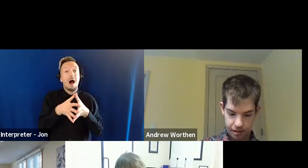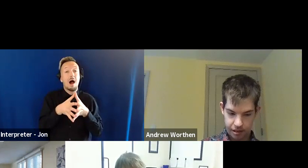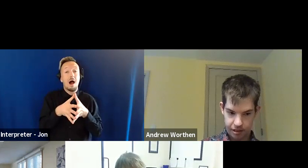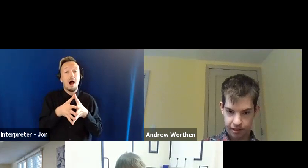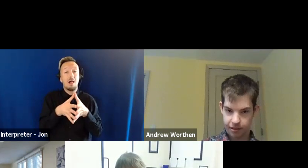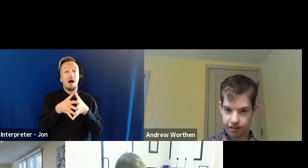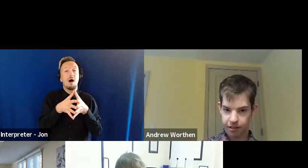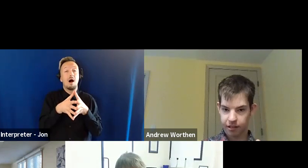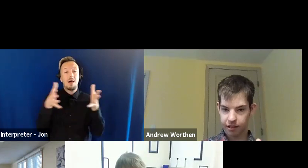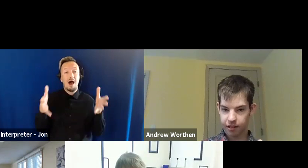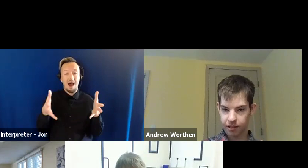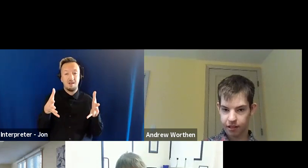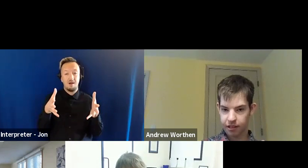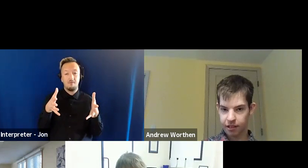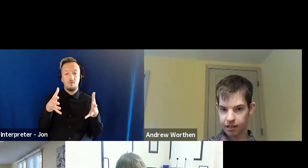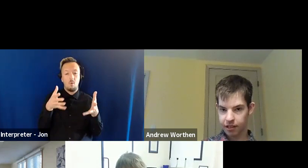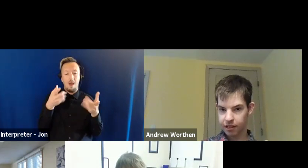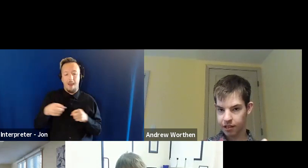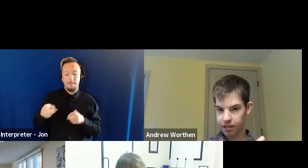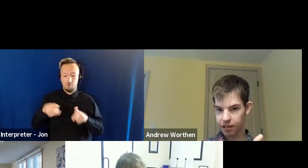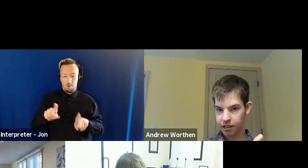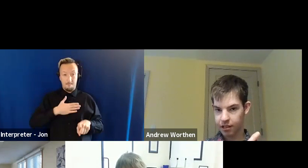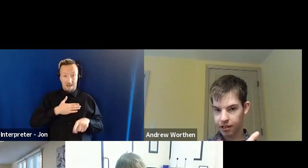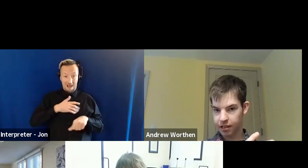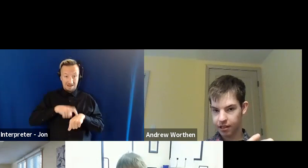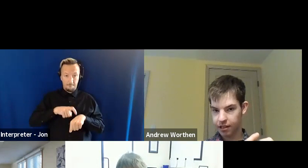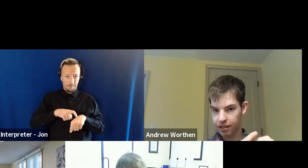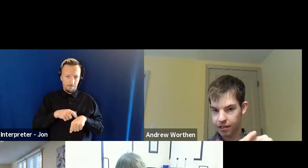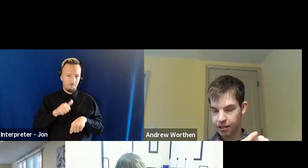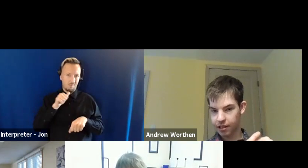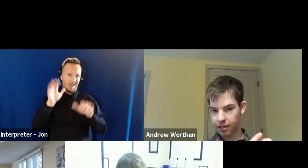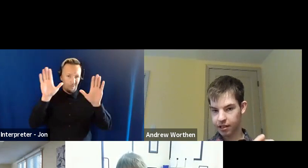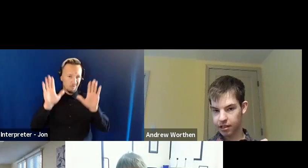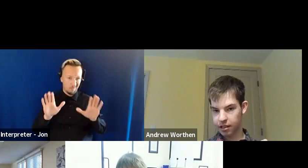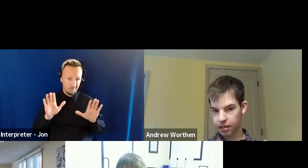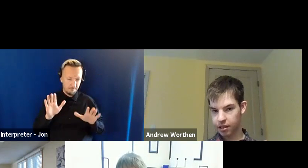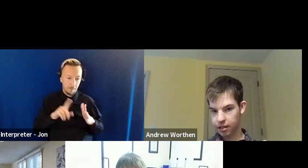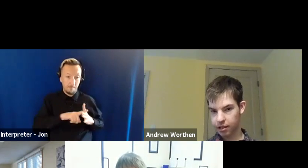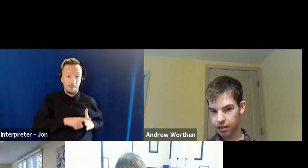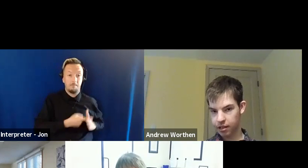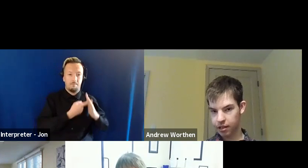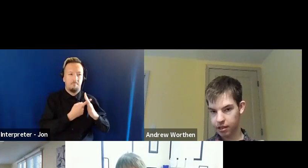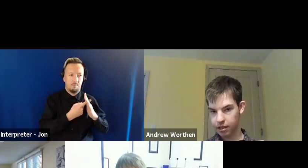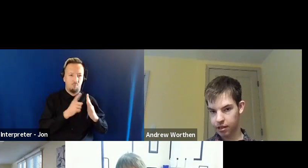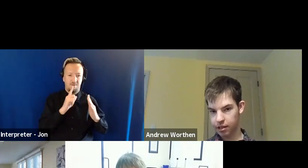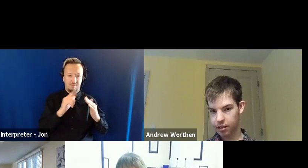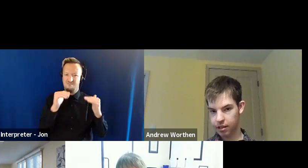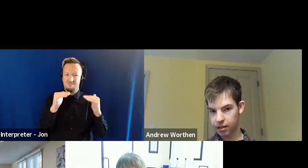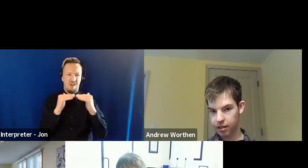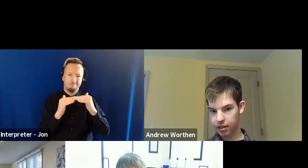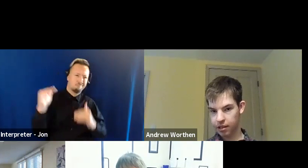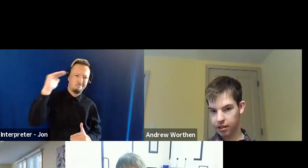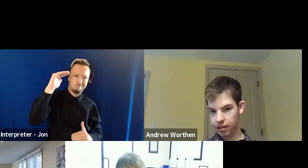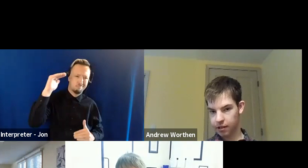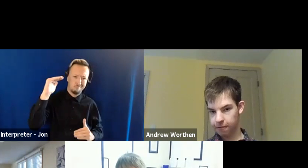we saw in my generation was not particularly great. I think originally there was a lot of disparagement in terms of addressing